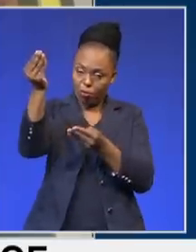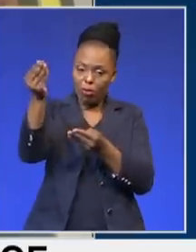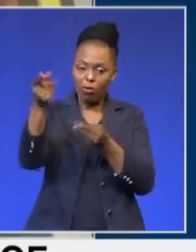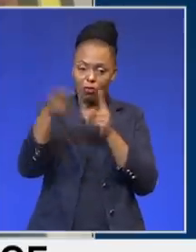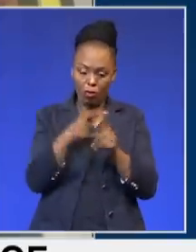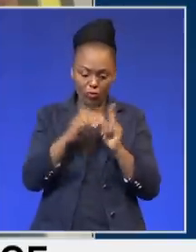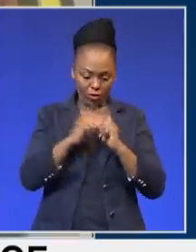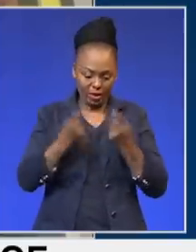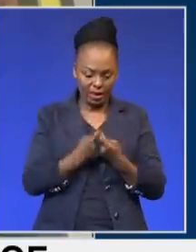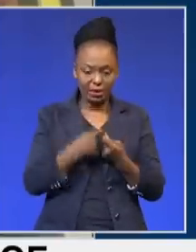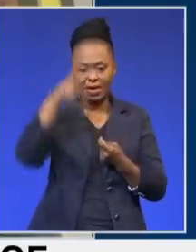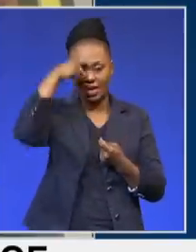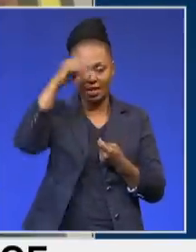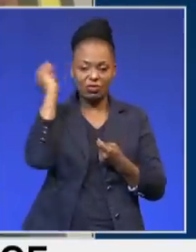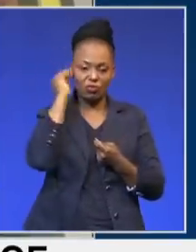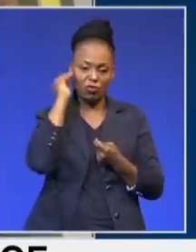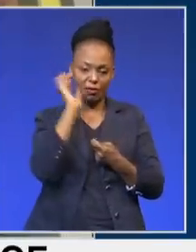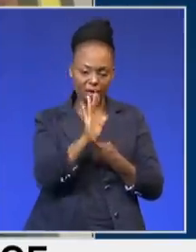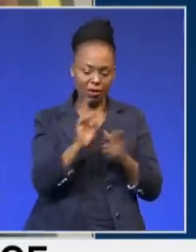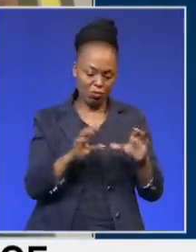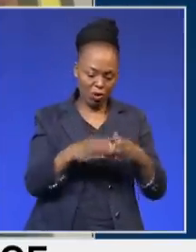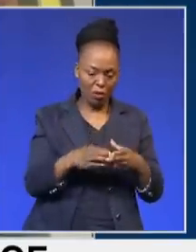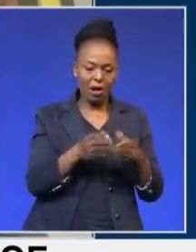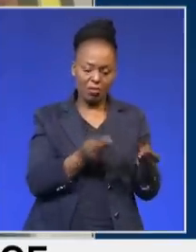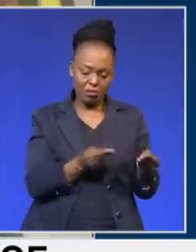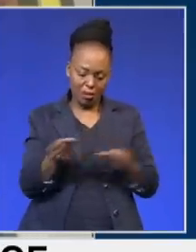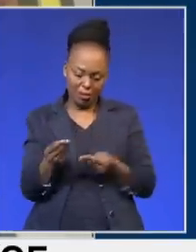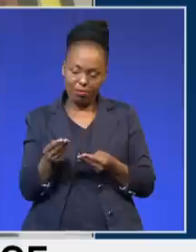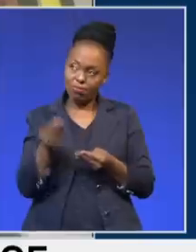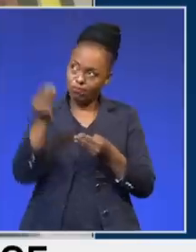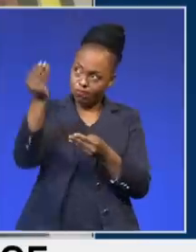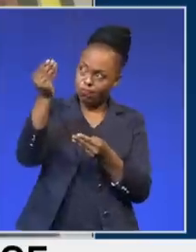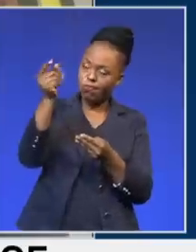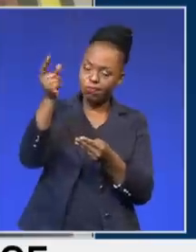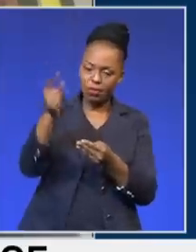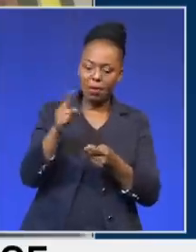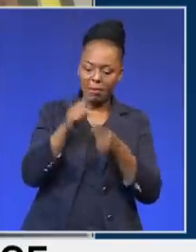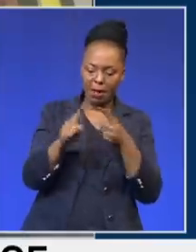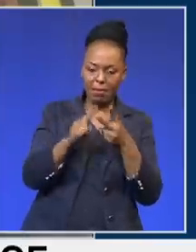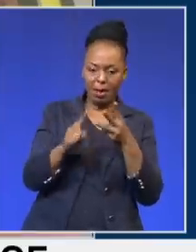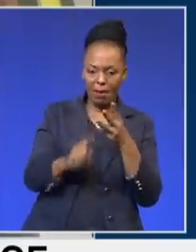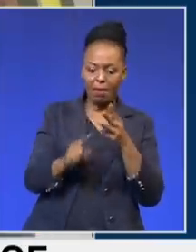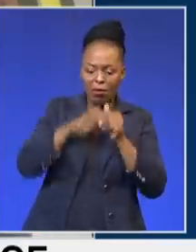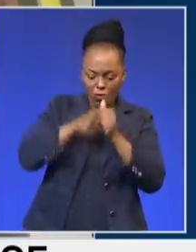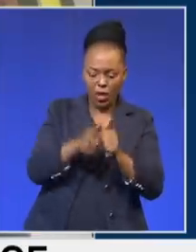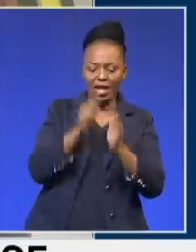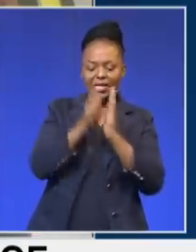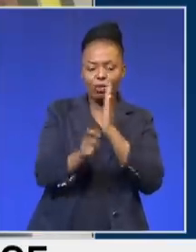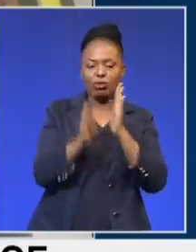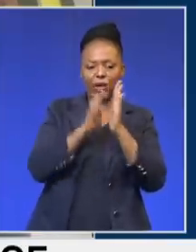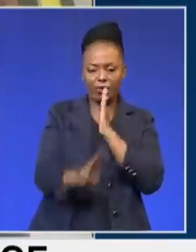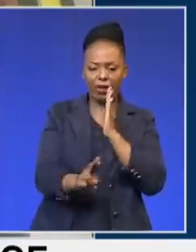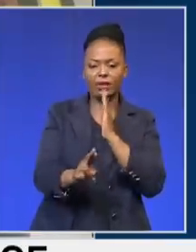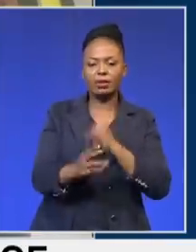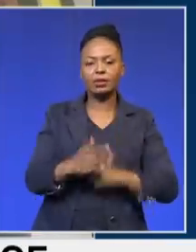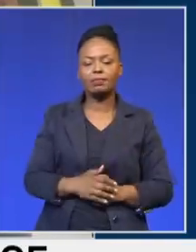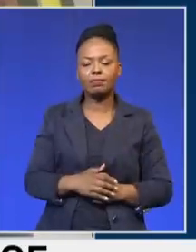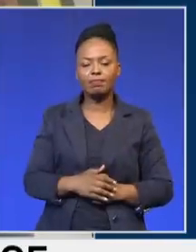what we have found, and that will inform also the terms of reference, and this is what the judge must